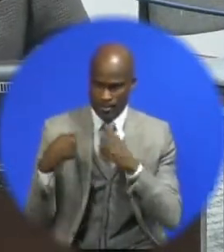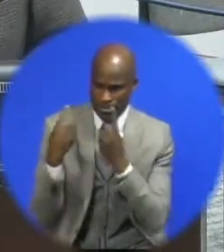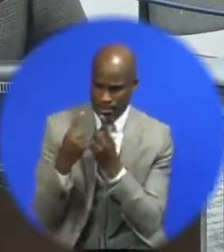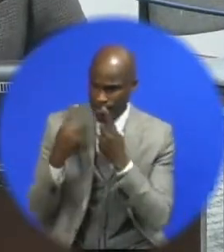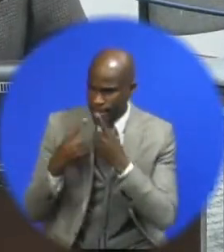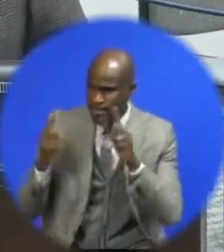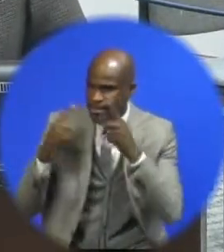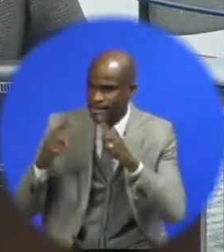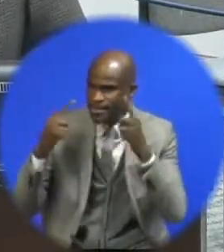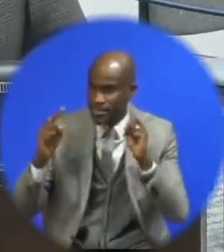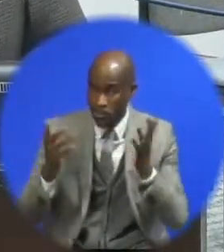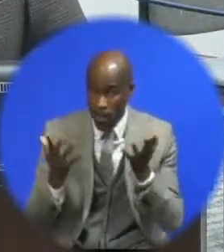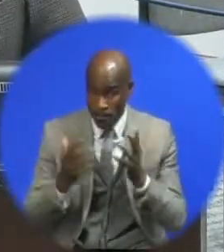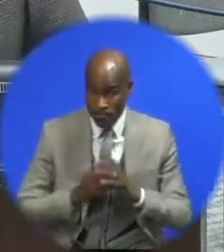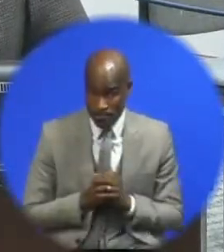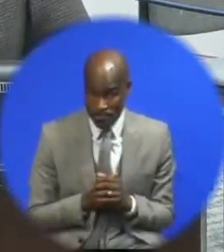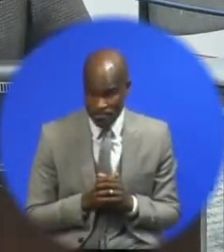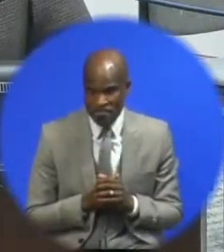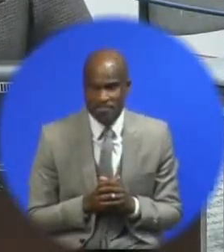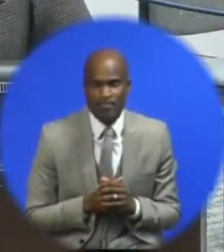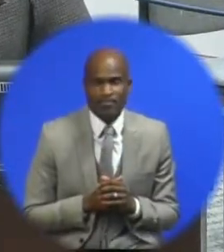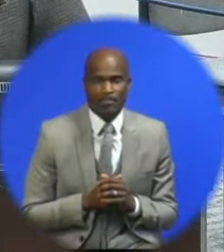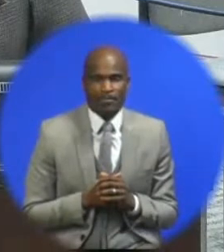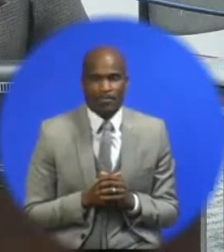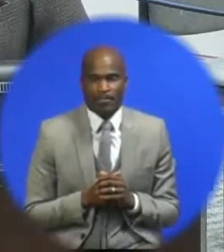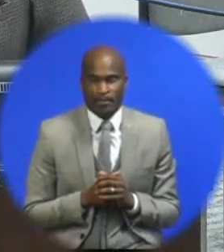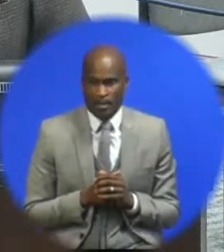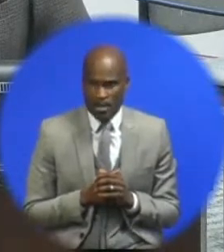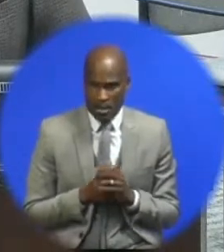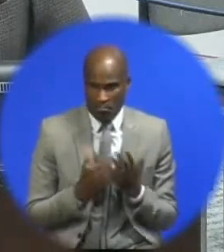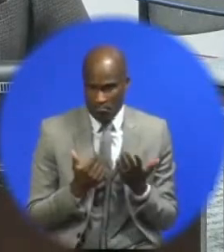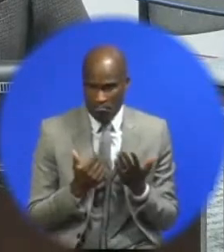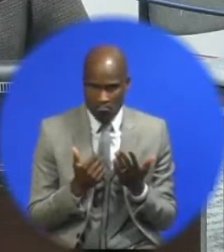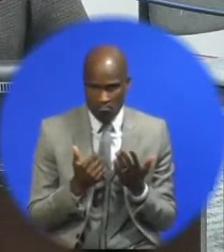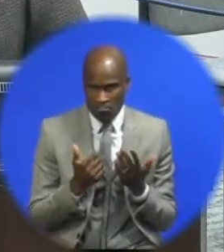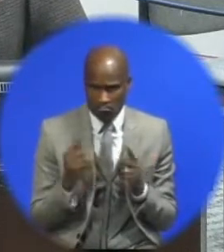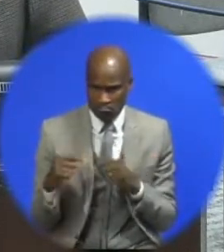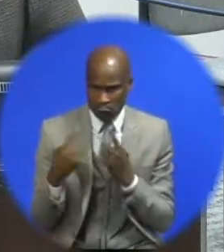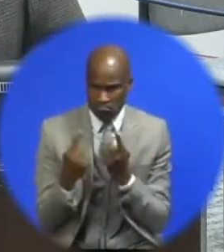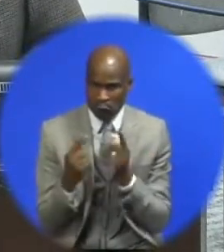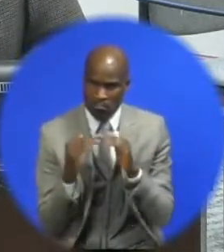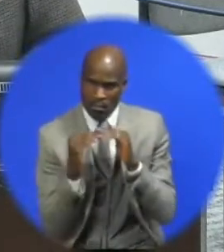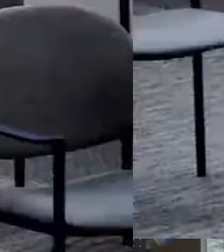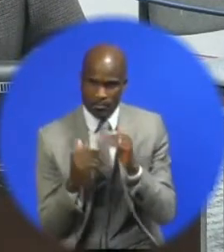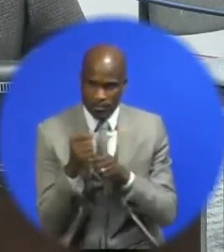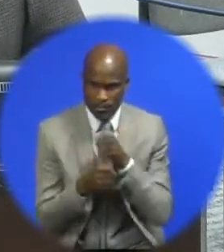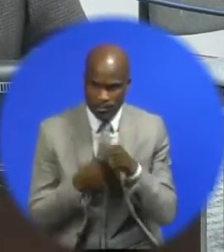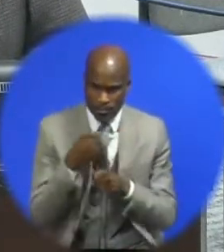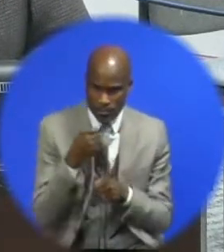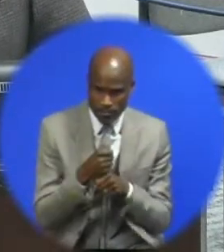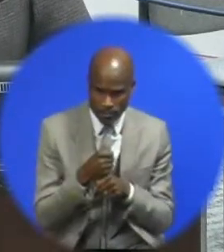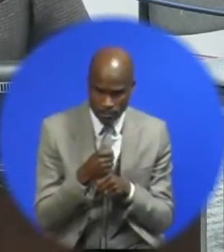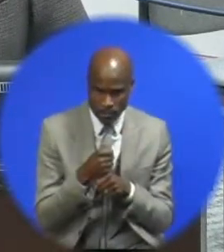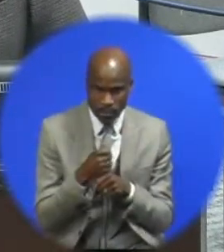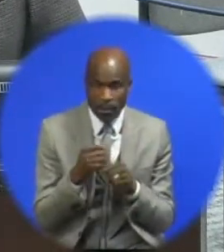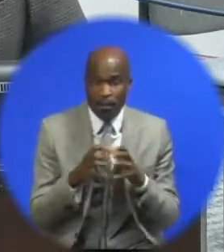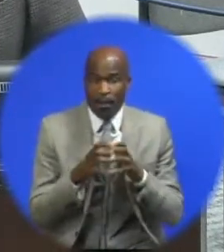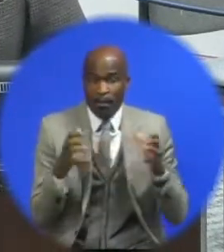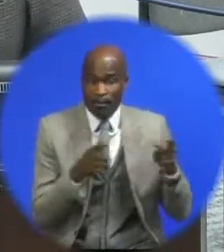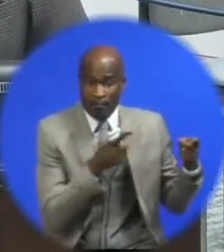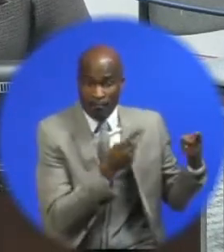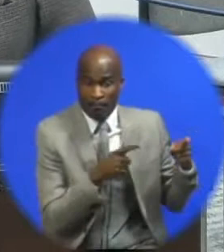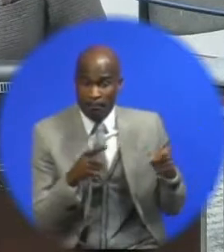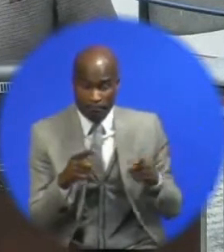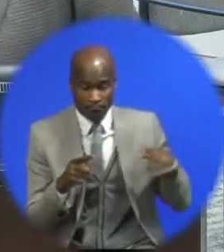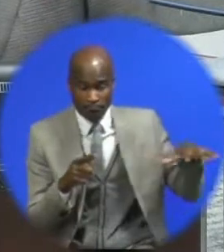we've been organized, just not quite a year. And a lot's been going on in Old Fort and that we've been